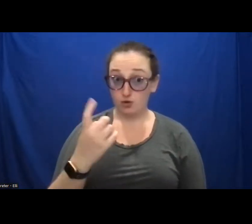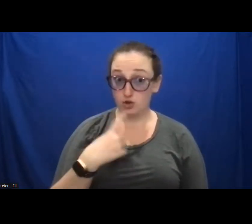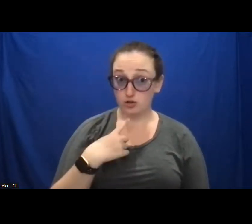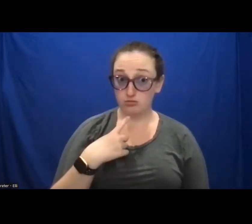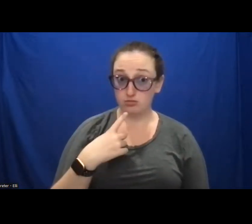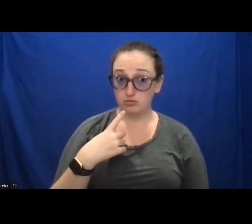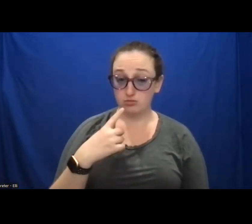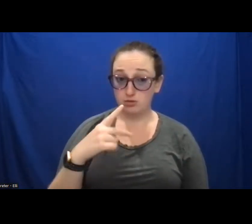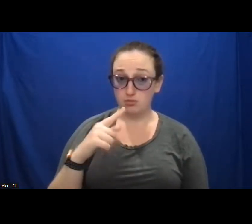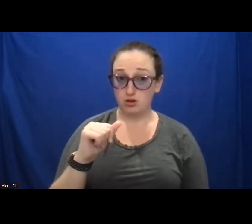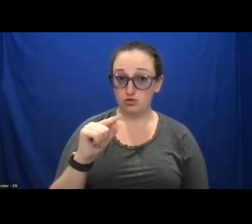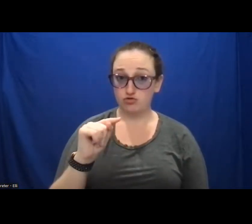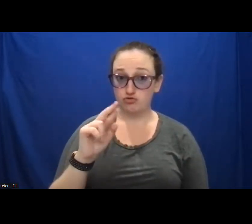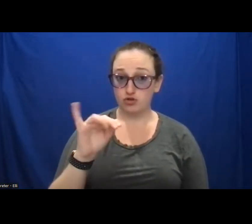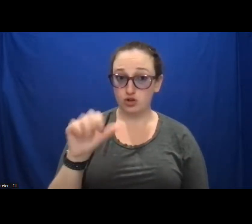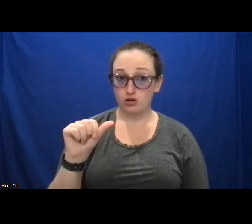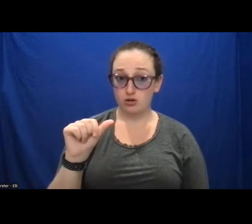if you have a question for us.